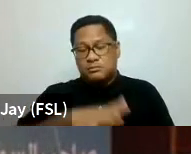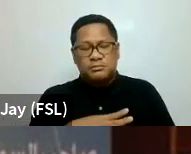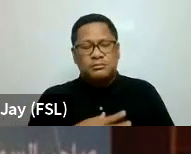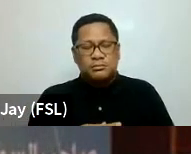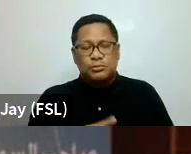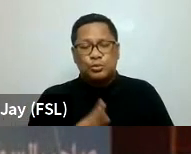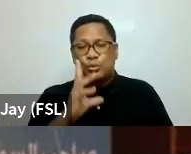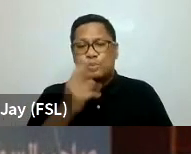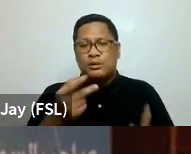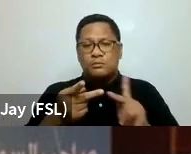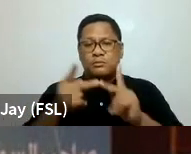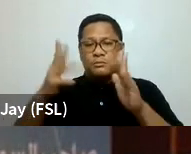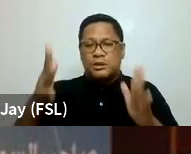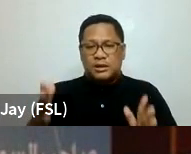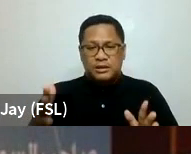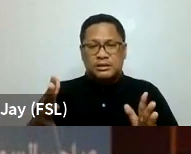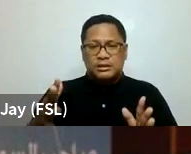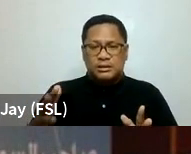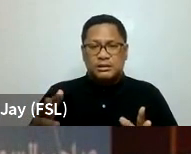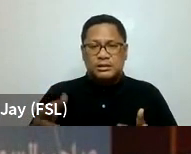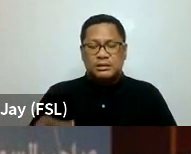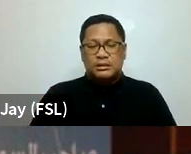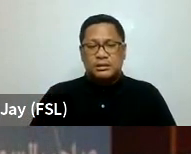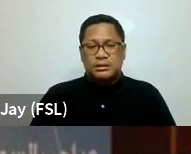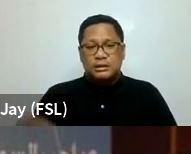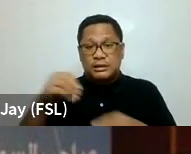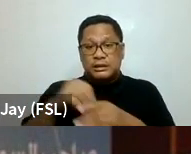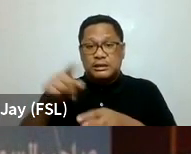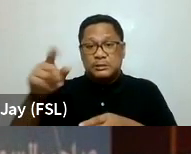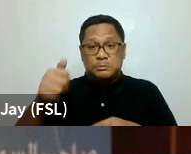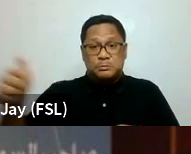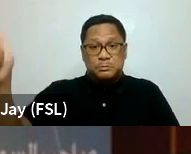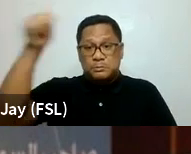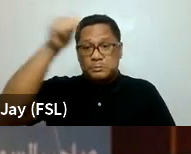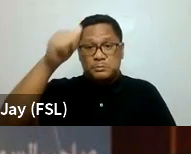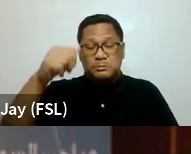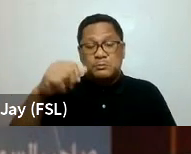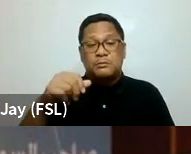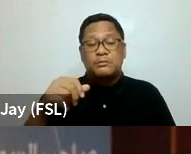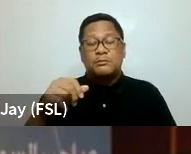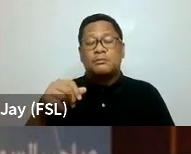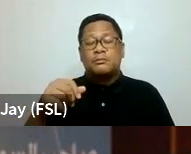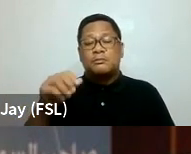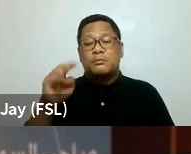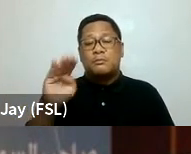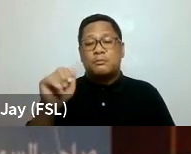a partnership with the Prime Minister of Bahrain, si Amable Cruz, si Amable,